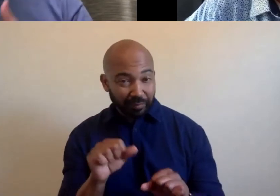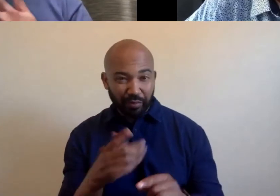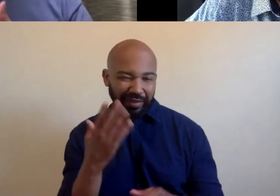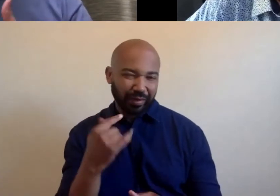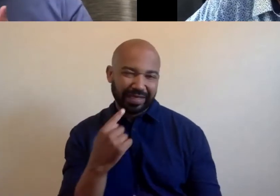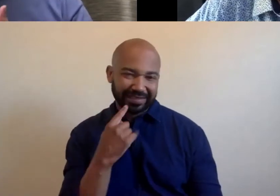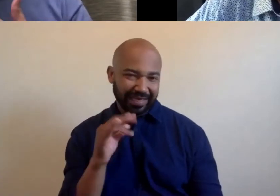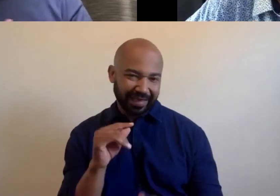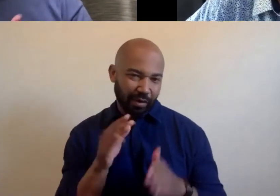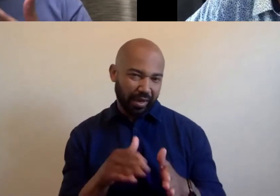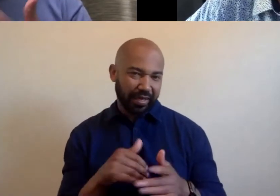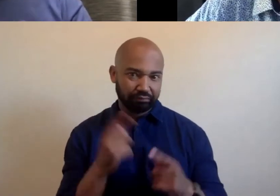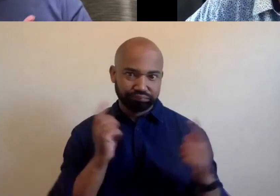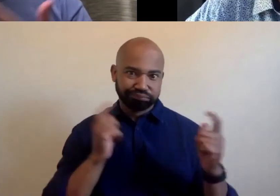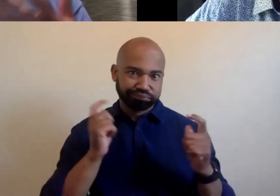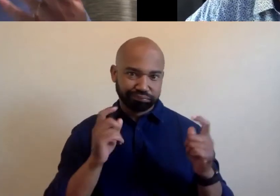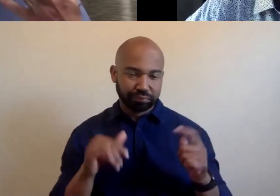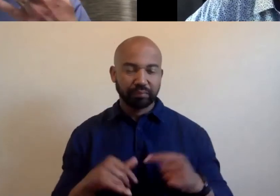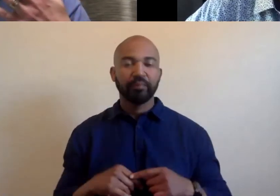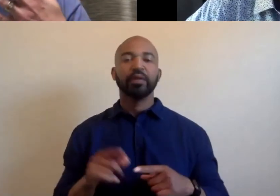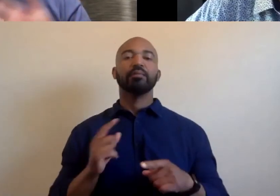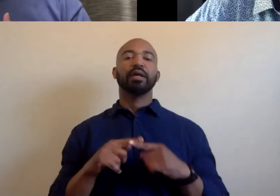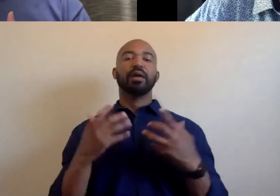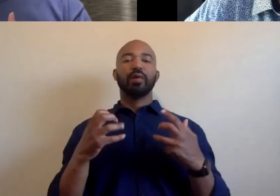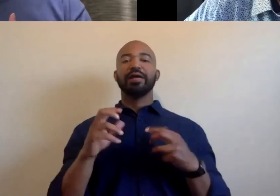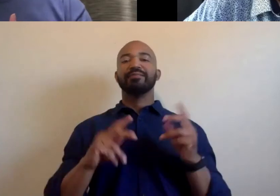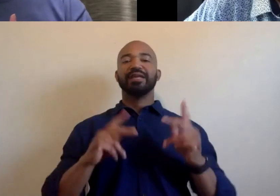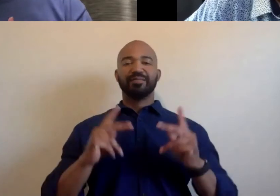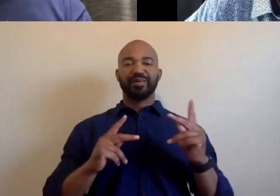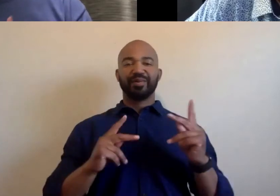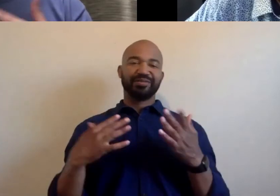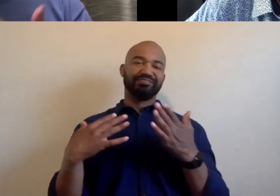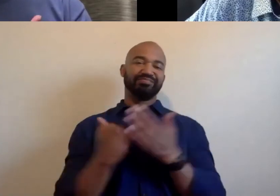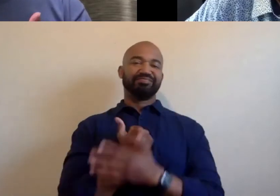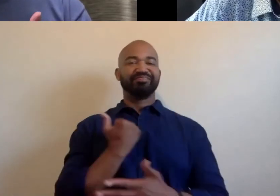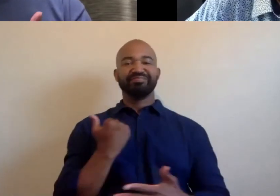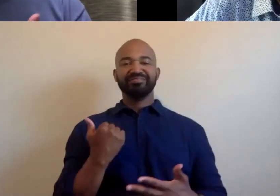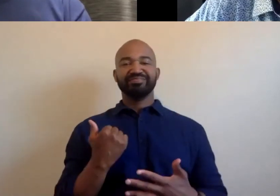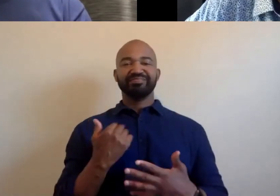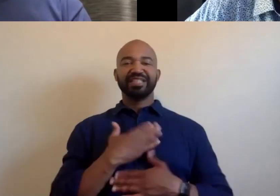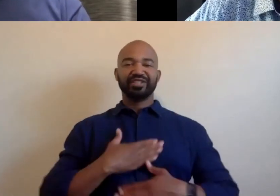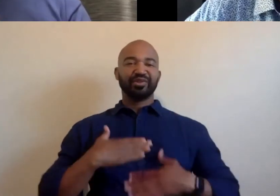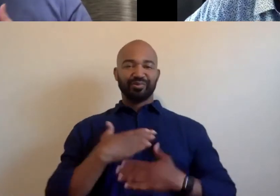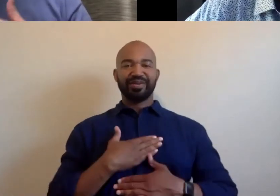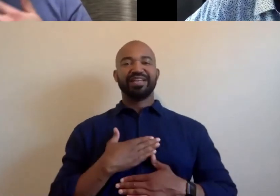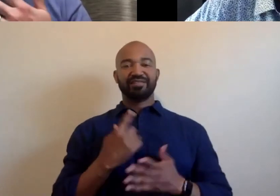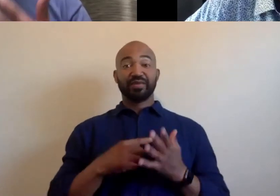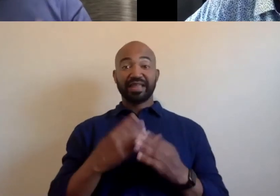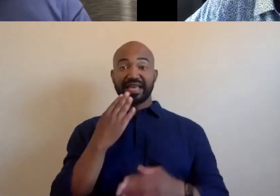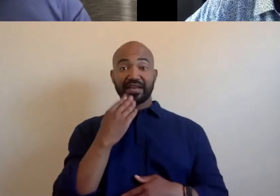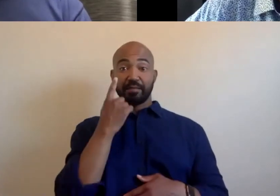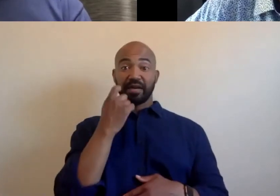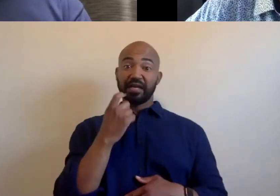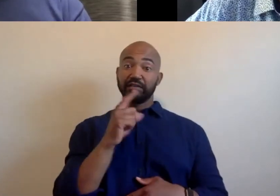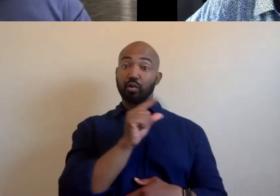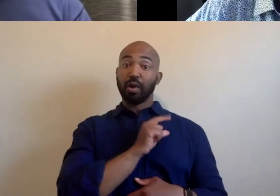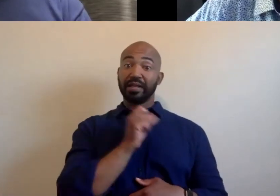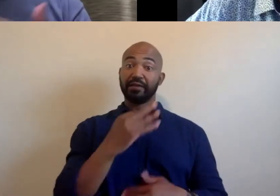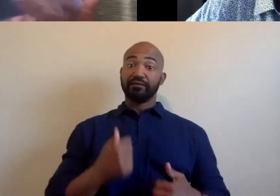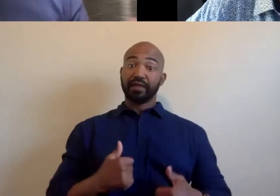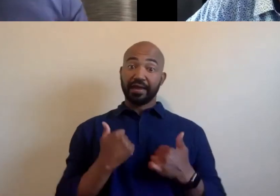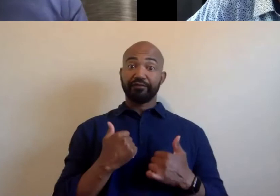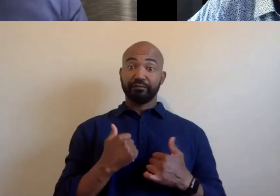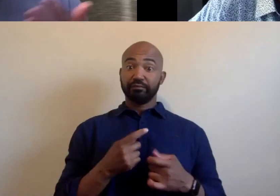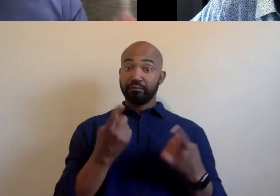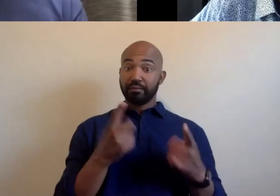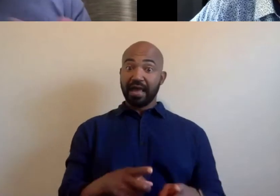thing. I want people to enjoy what they eat. We gain a lot of quality of life from the foods that we consume. There's a lot of gatherings that we